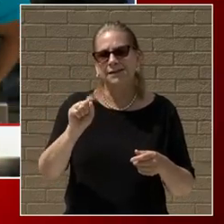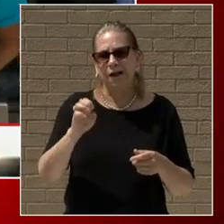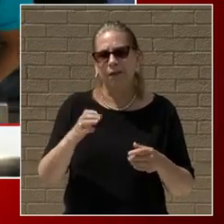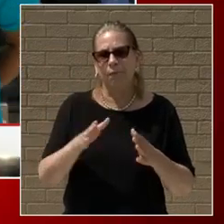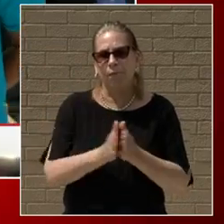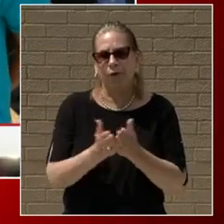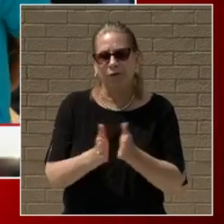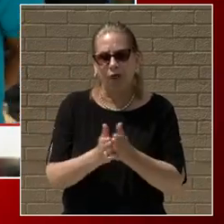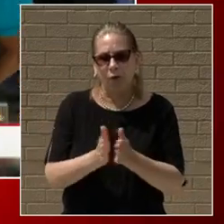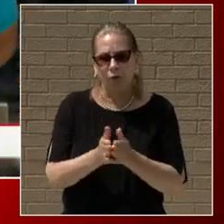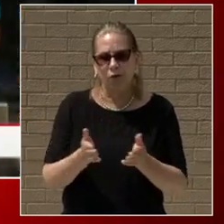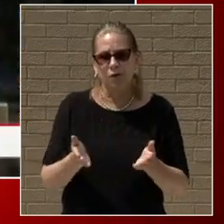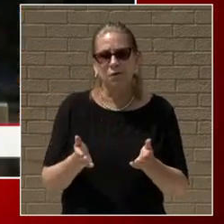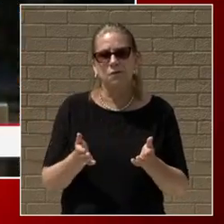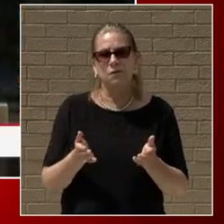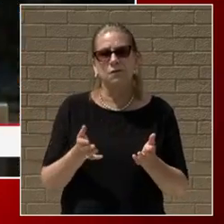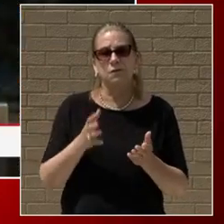Center.